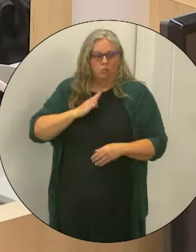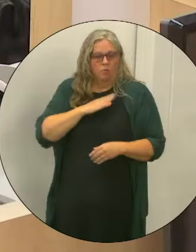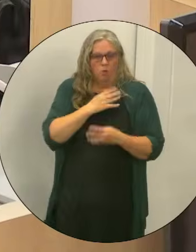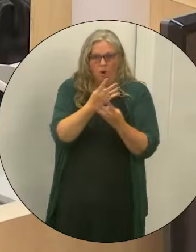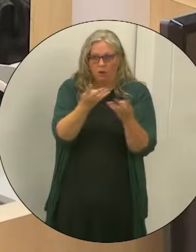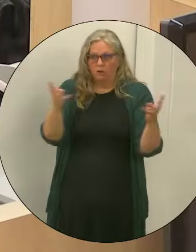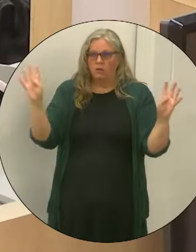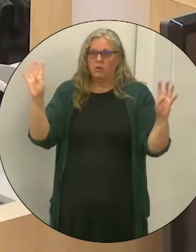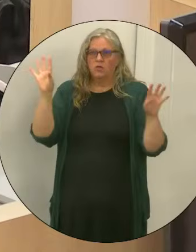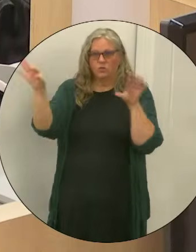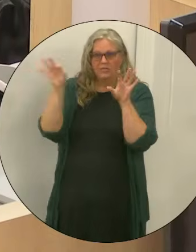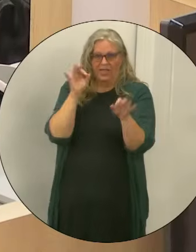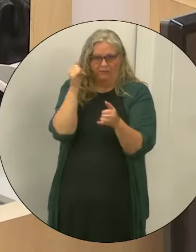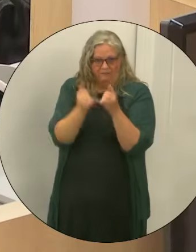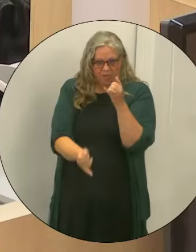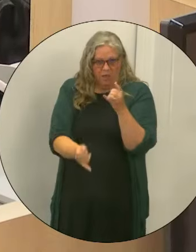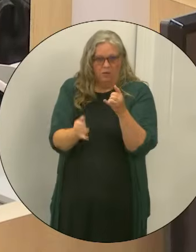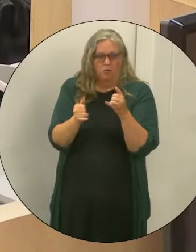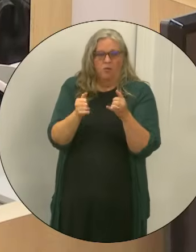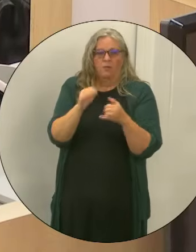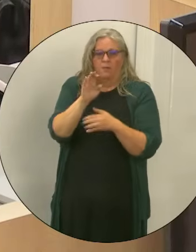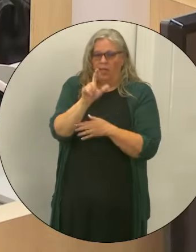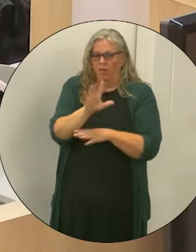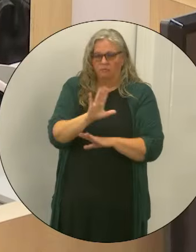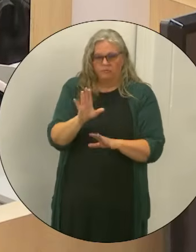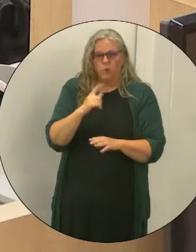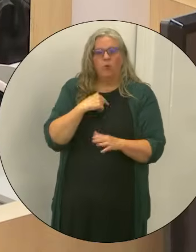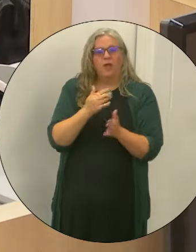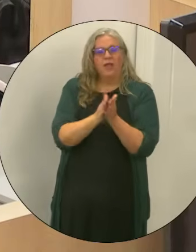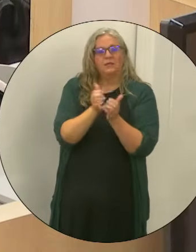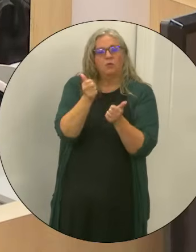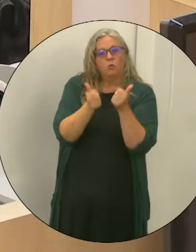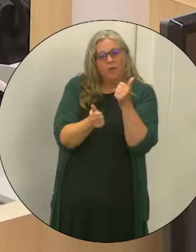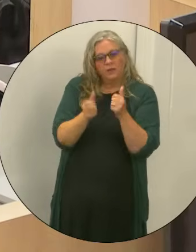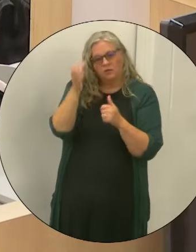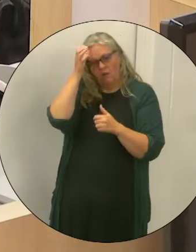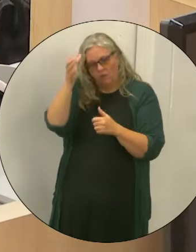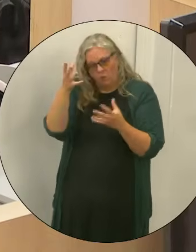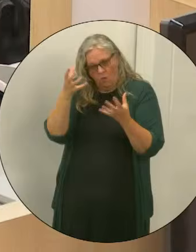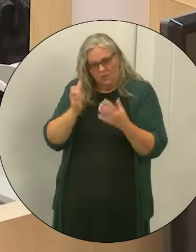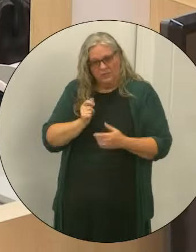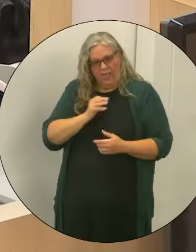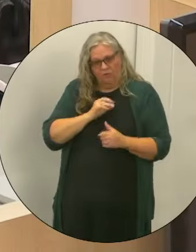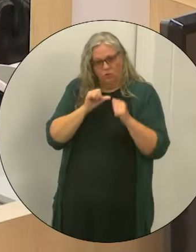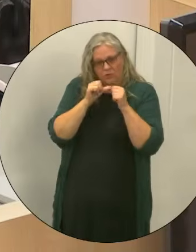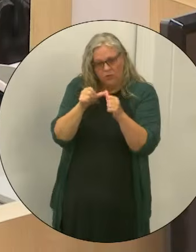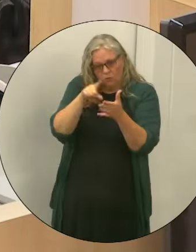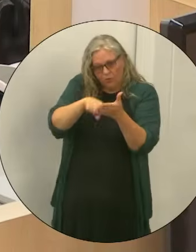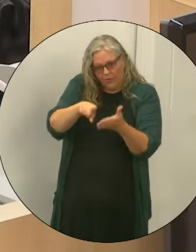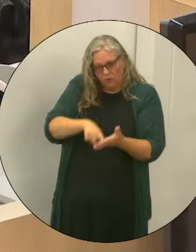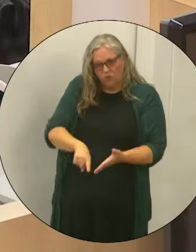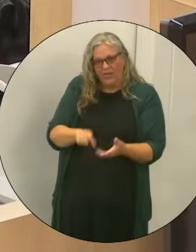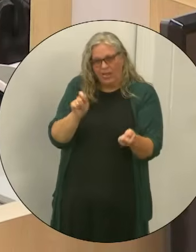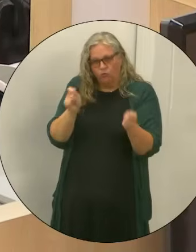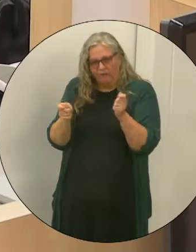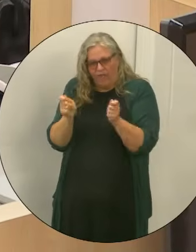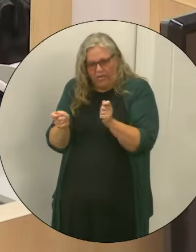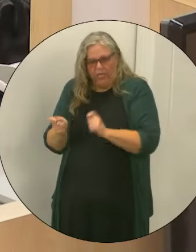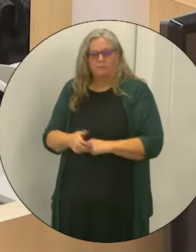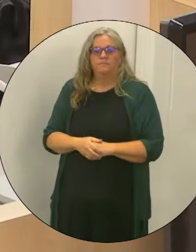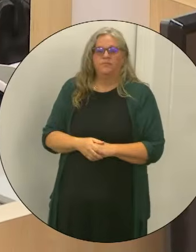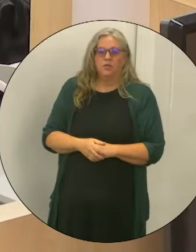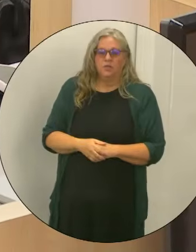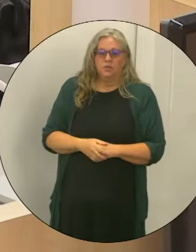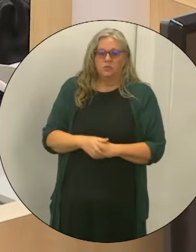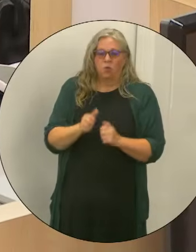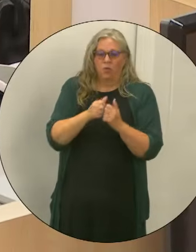bill draft requests. Rather, we are seeking guidance on which concepts you would like the staff to continue researching and refining. So with that,